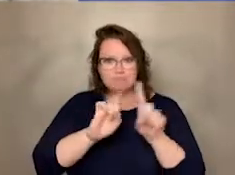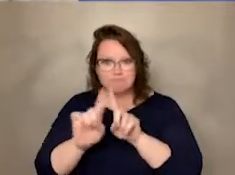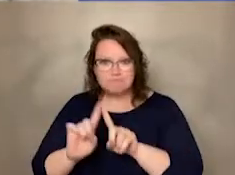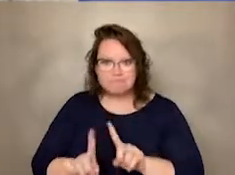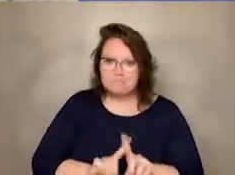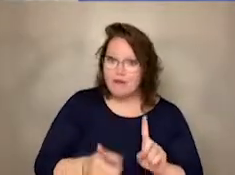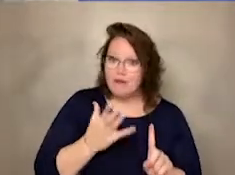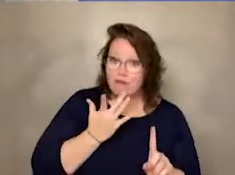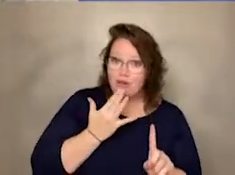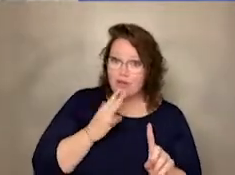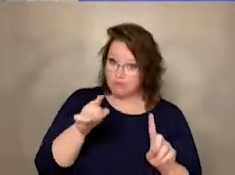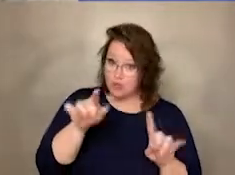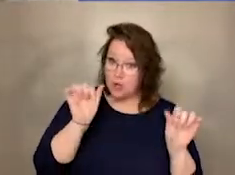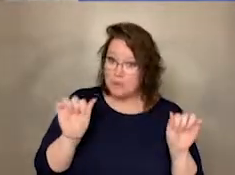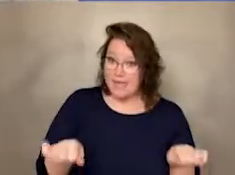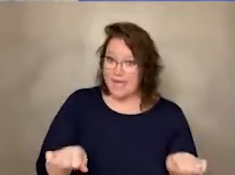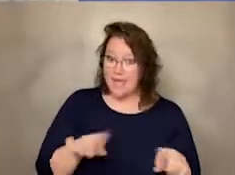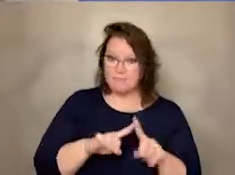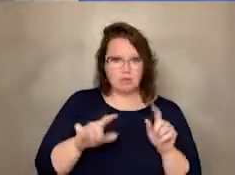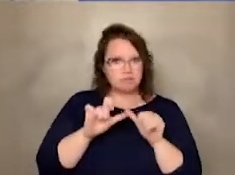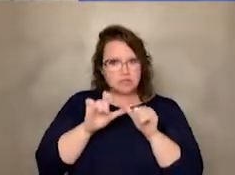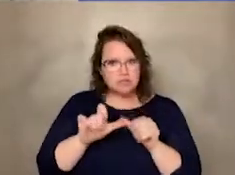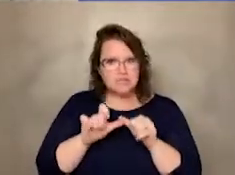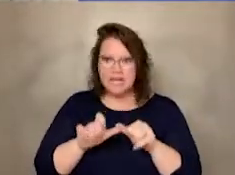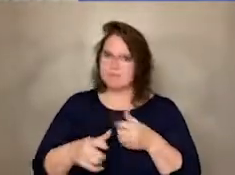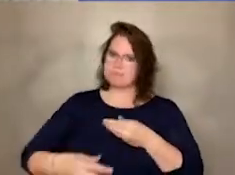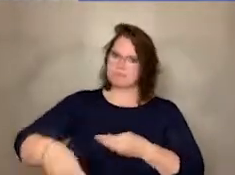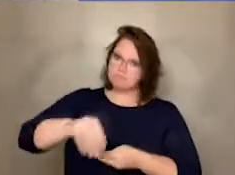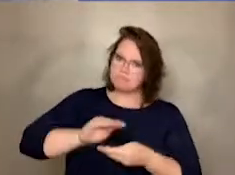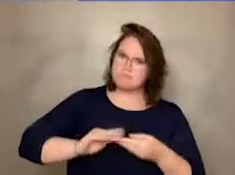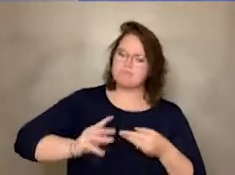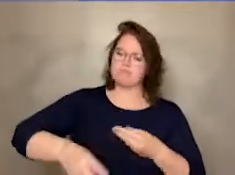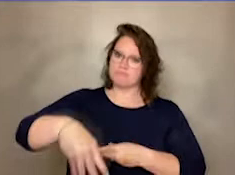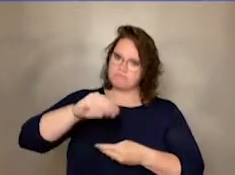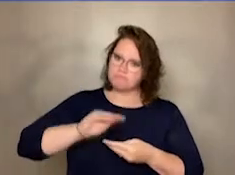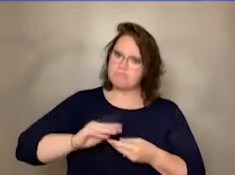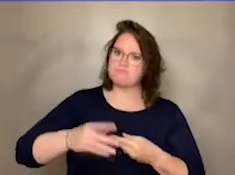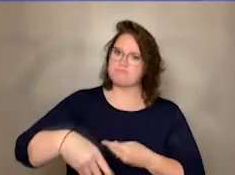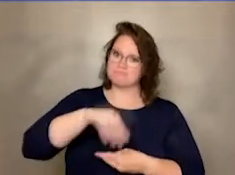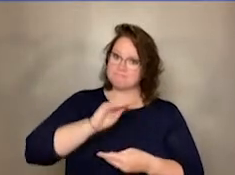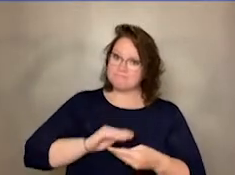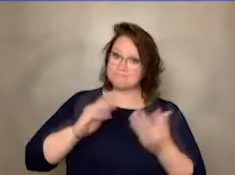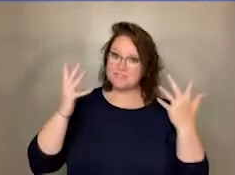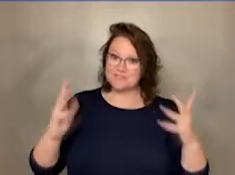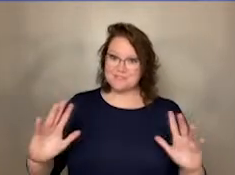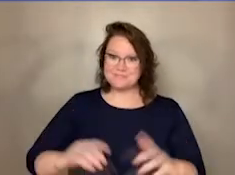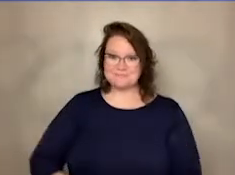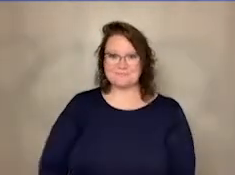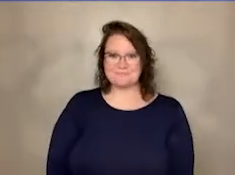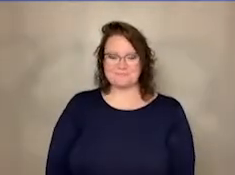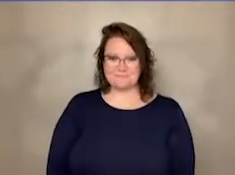colors, you can. But you keep flipping it over until you get your colors.